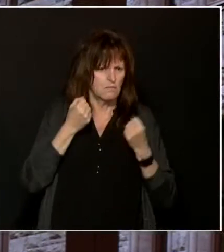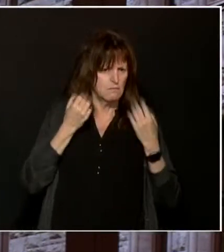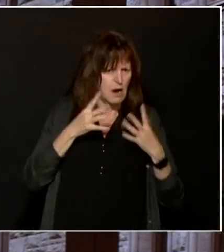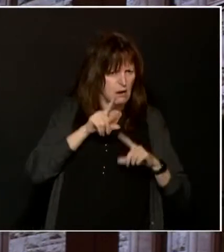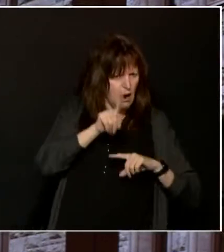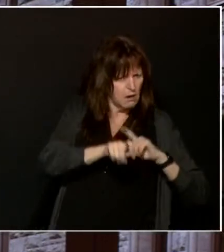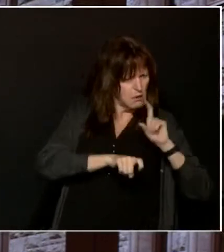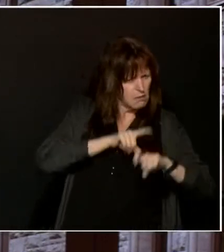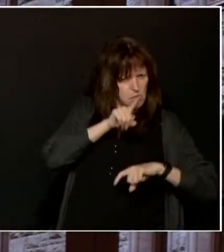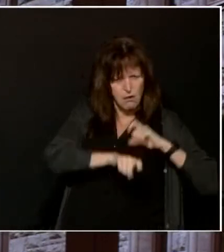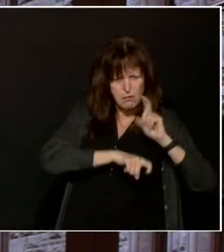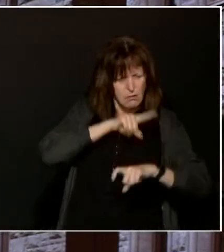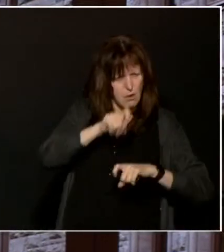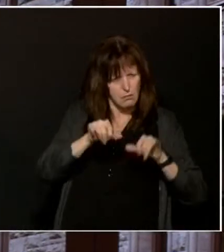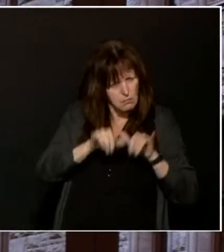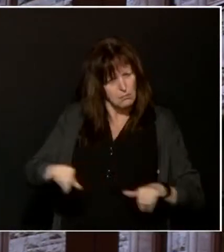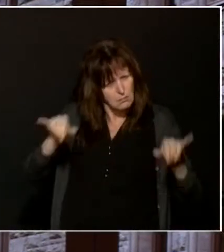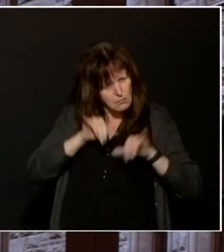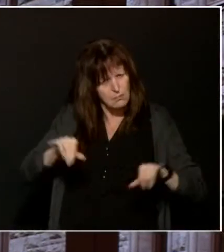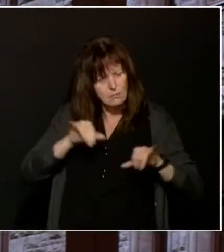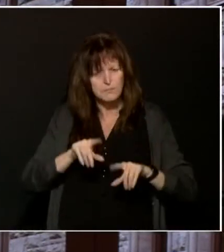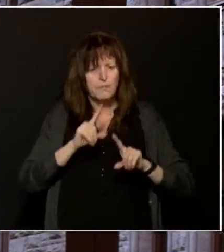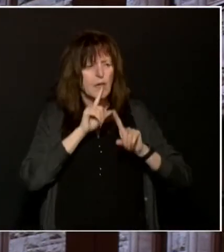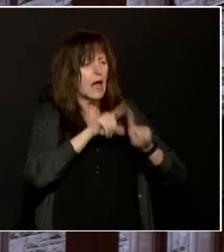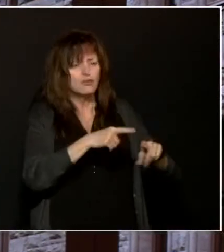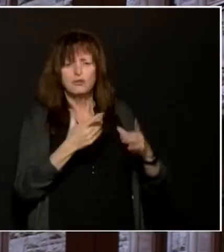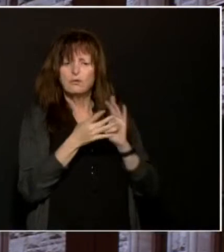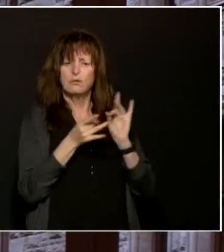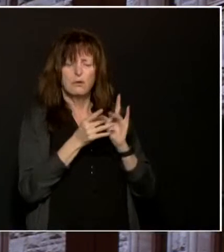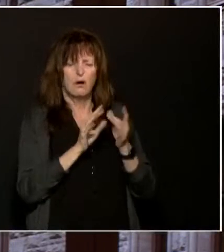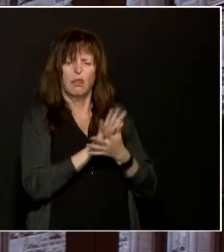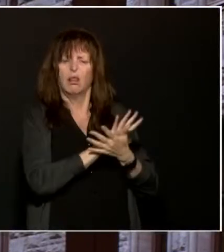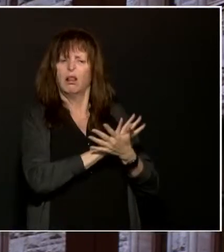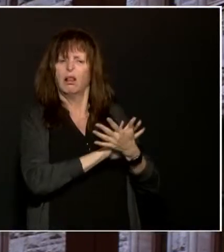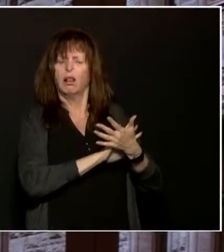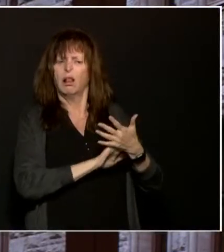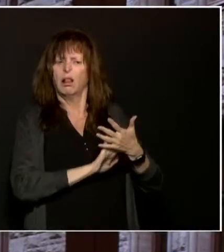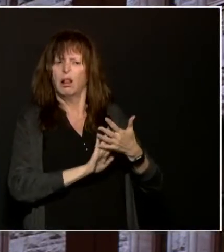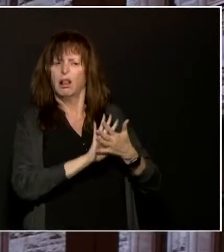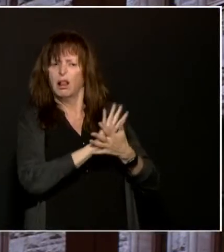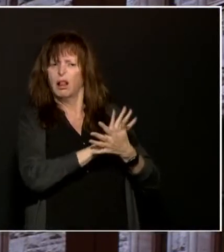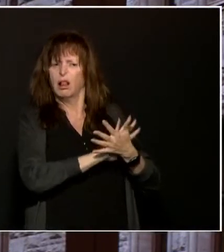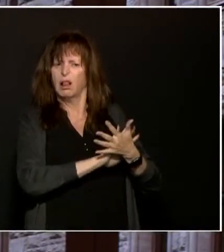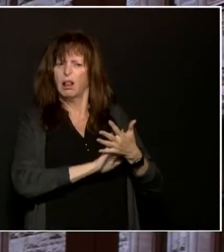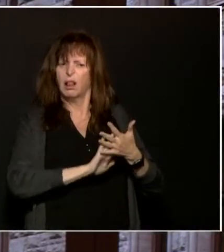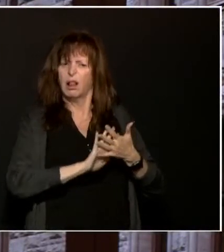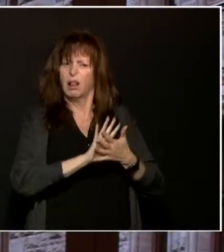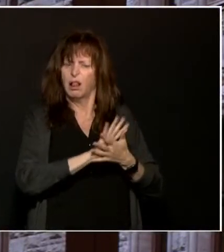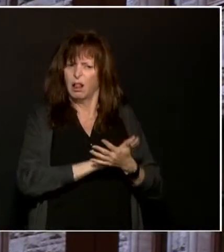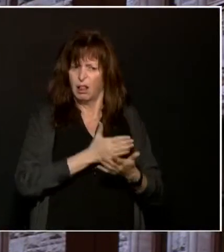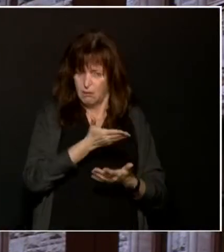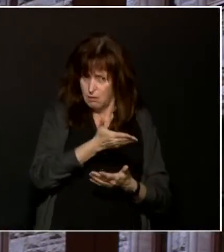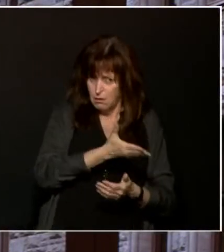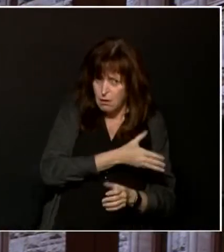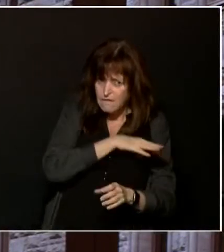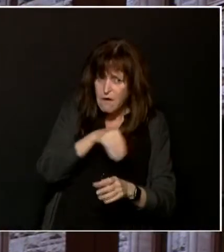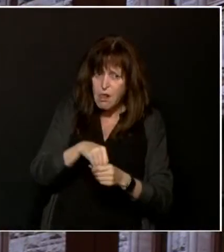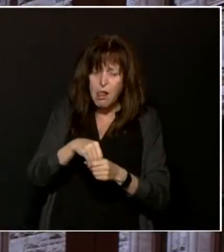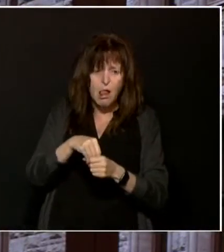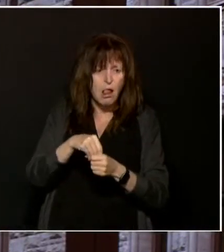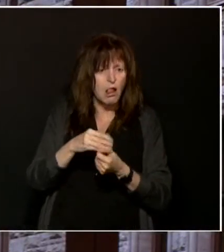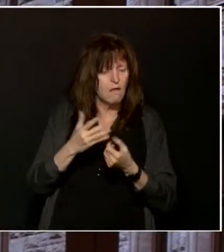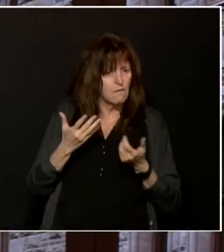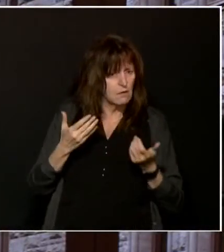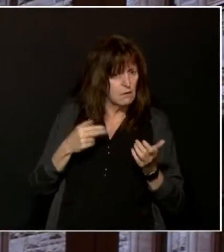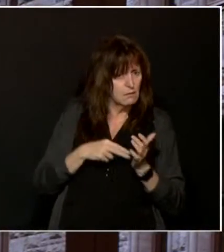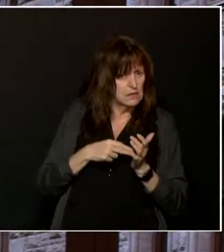did not give a clear answer. Is she one of the members of the public health measures table that is opposed to a return to in-person